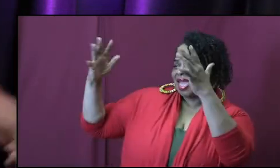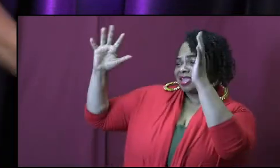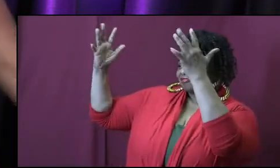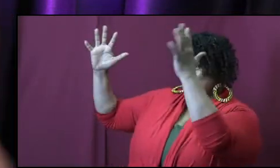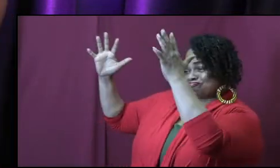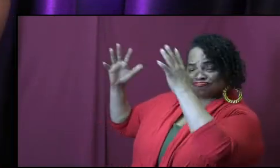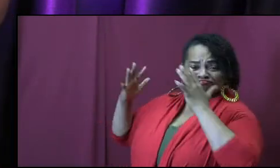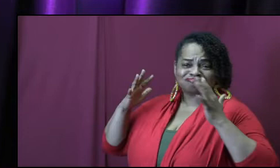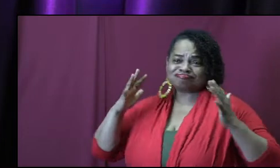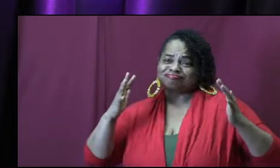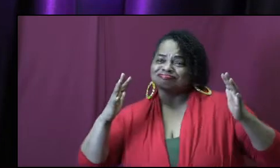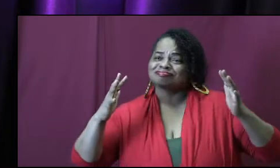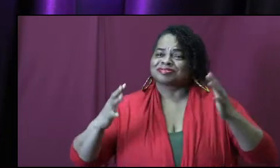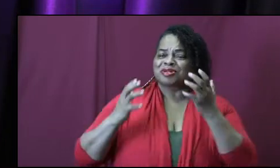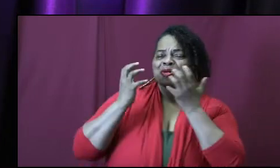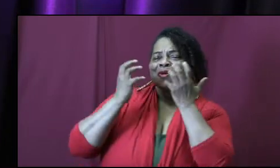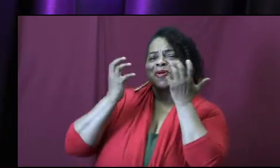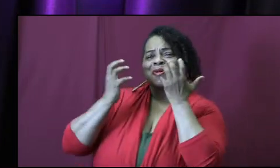clapping.